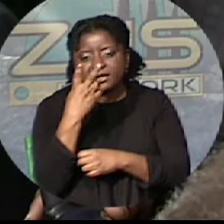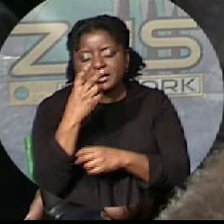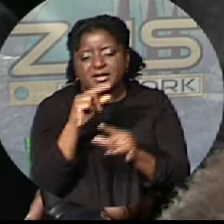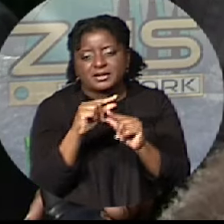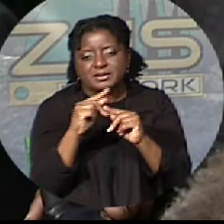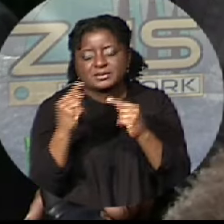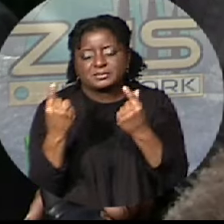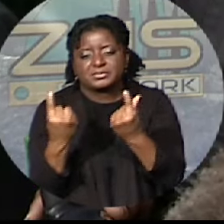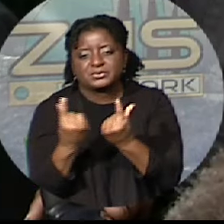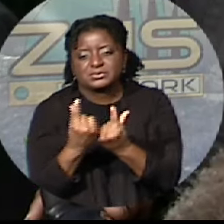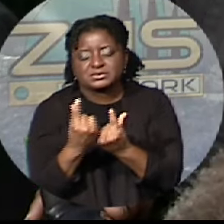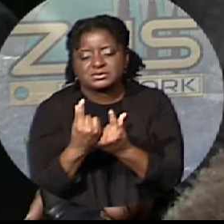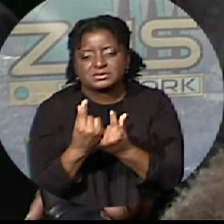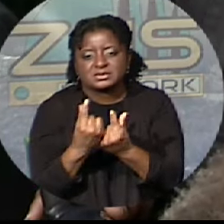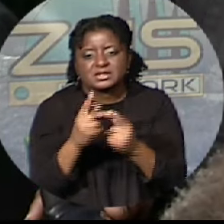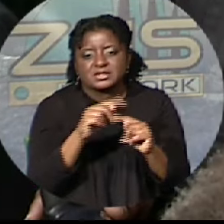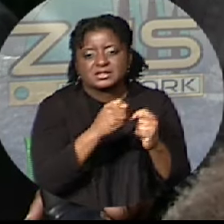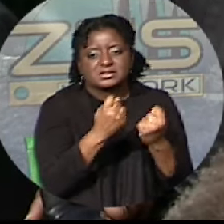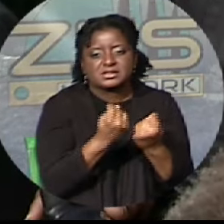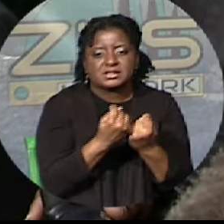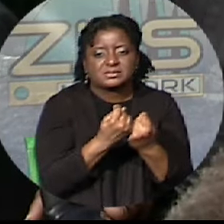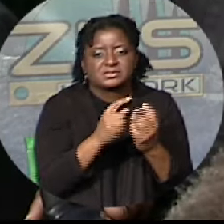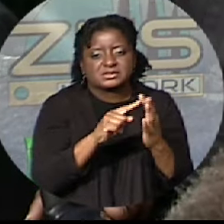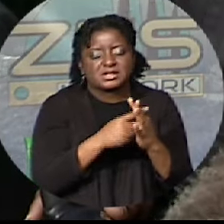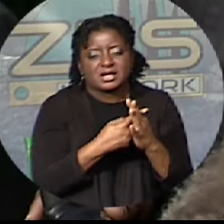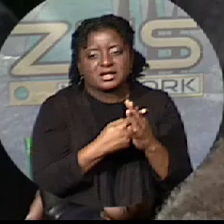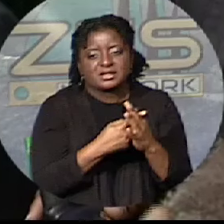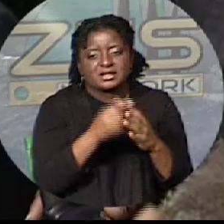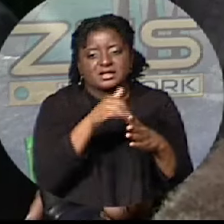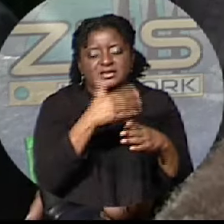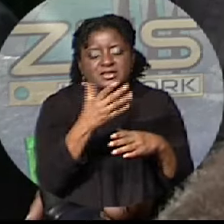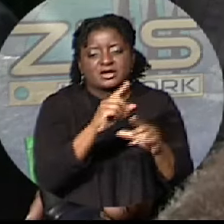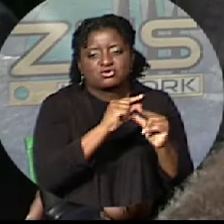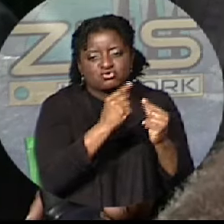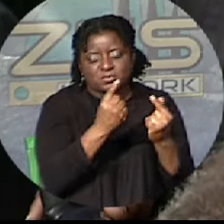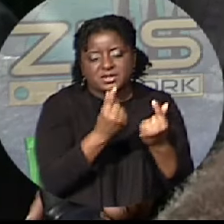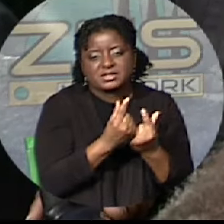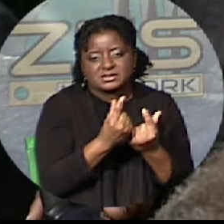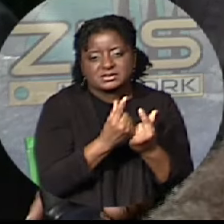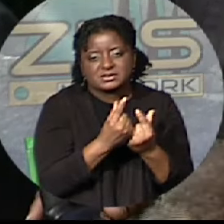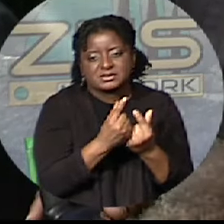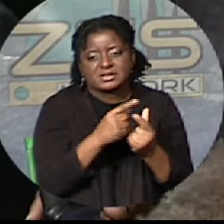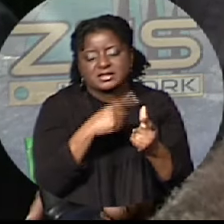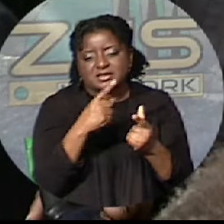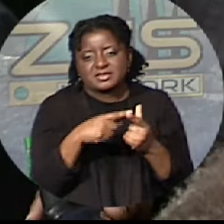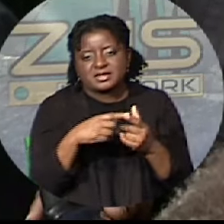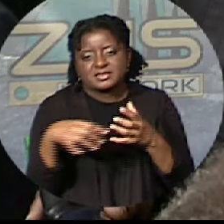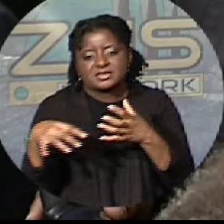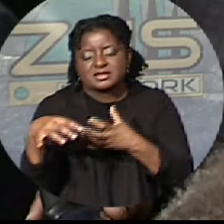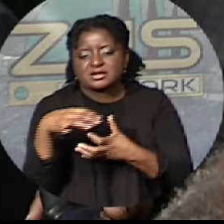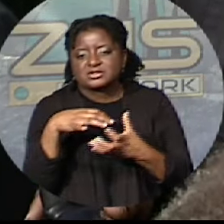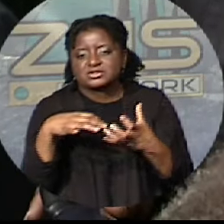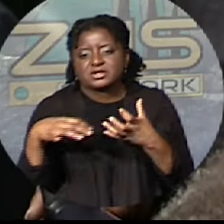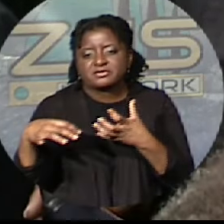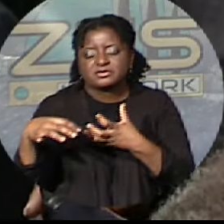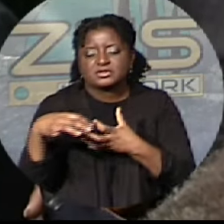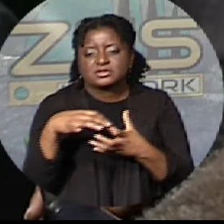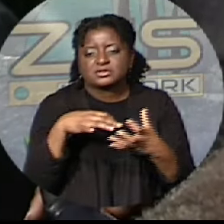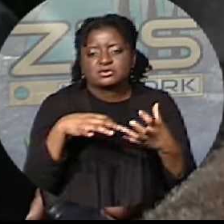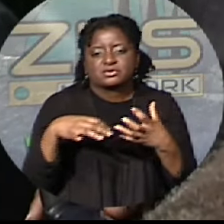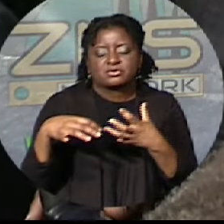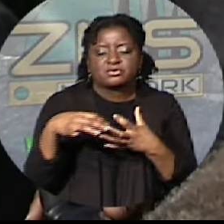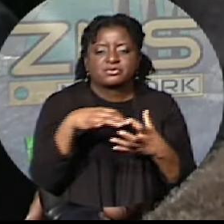That means the teams are, they start off in their groupings, and then they are shuffled throughout the